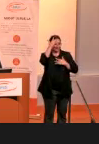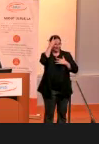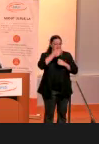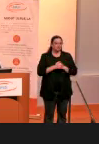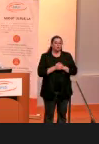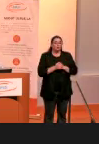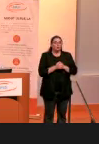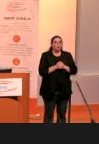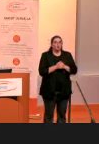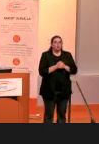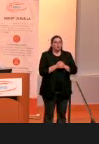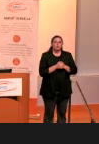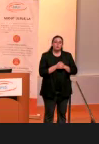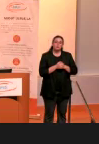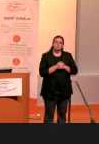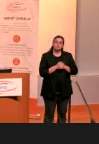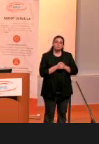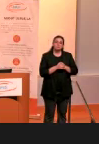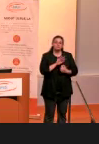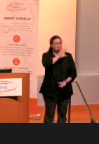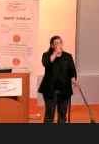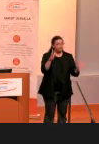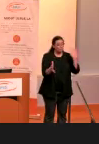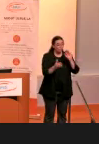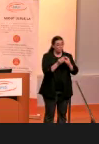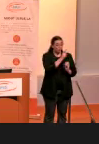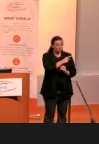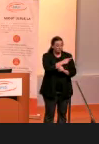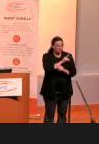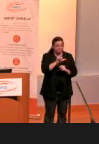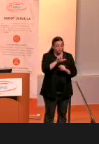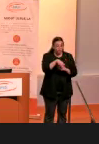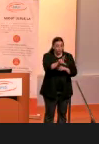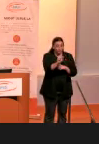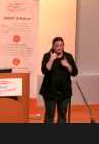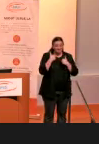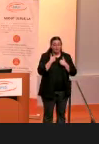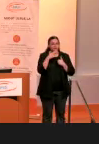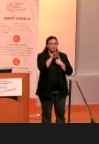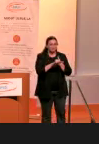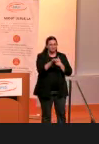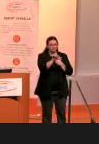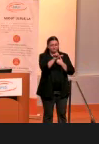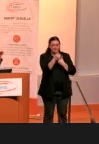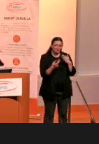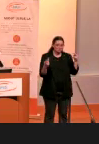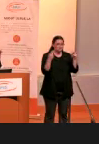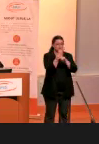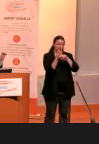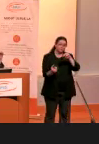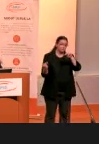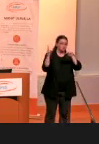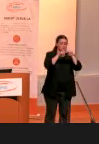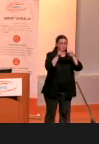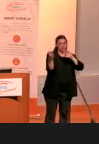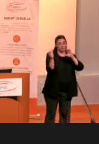And in fact, when you look overall at patients with lupus, they can have about a 10 times increased risk compared to